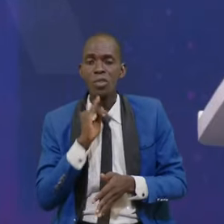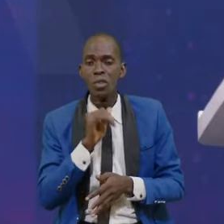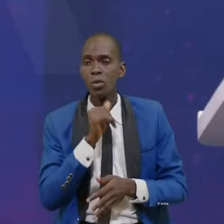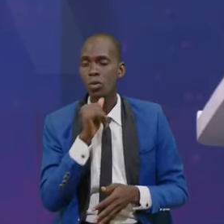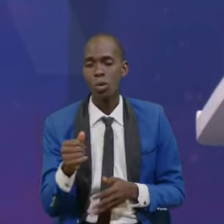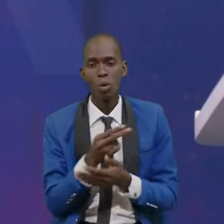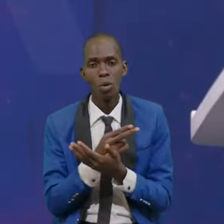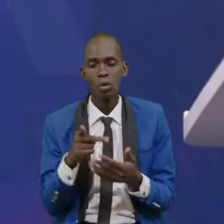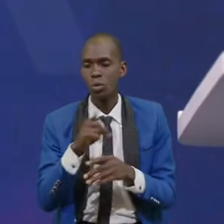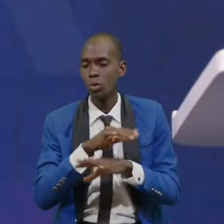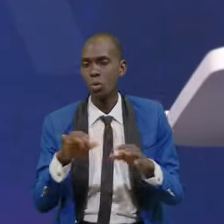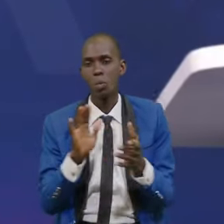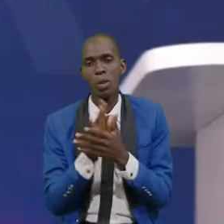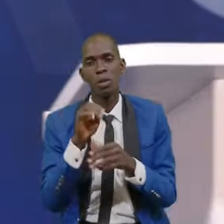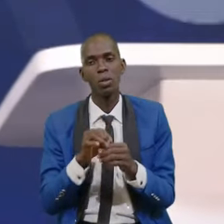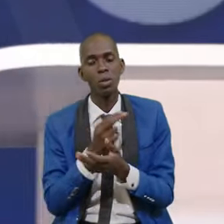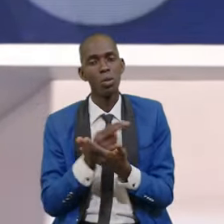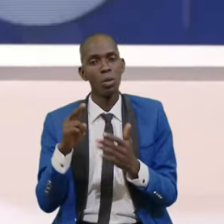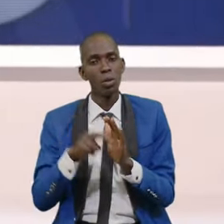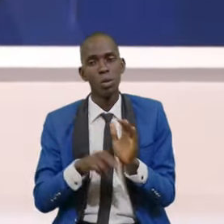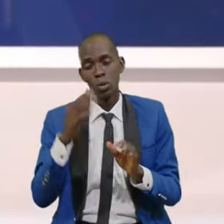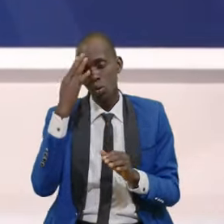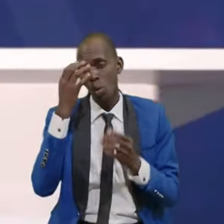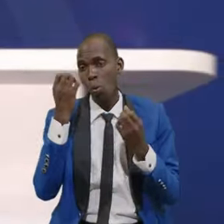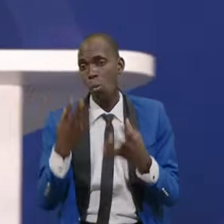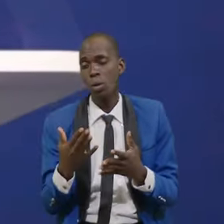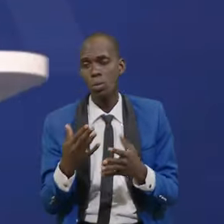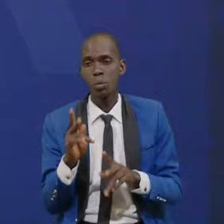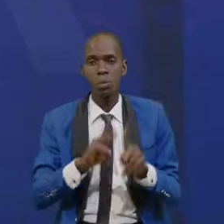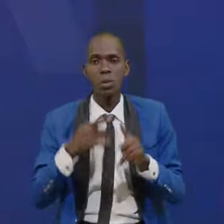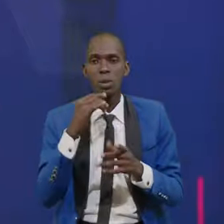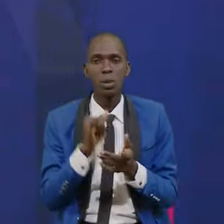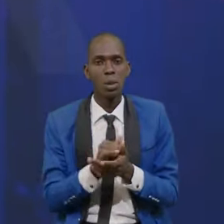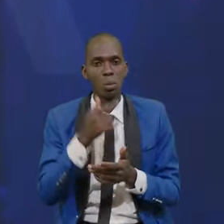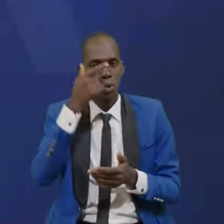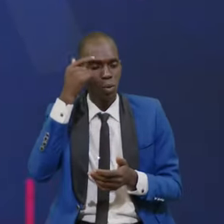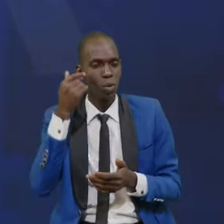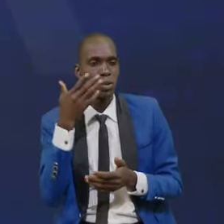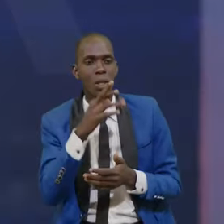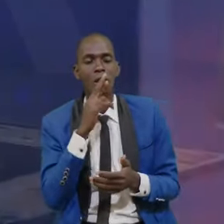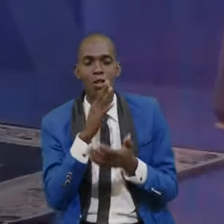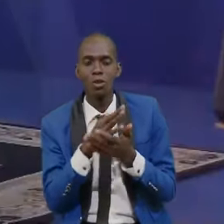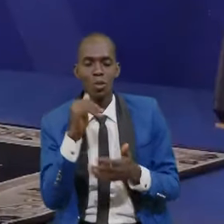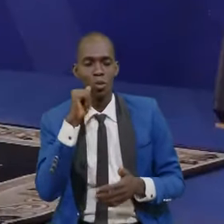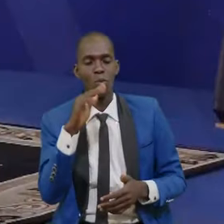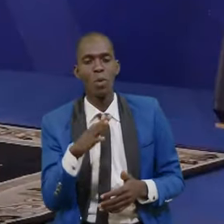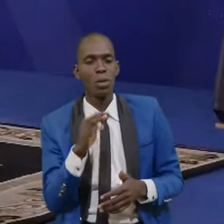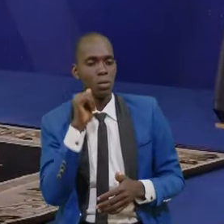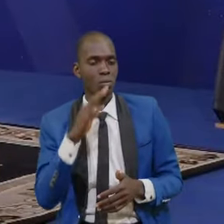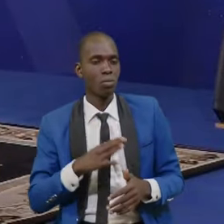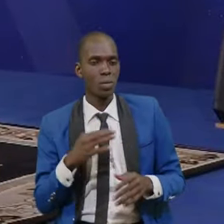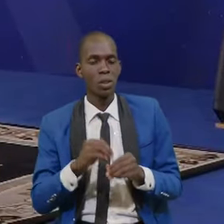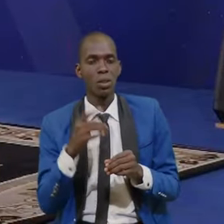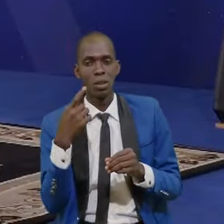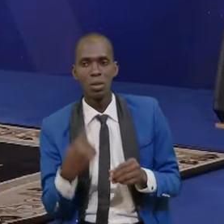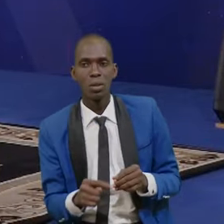in holiness. You know why they say that? Because you know, there are some ladies in the congregation there, and they've been messing